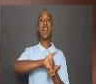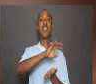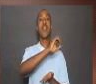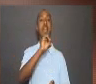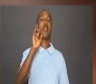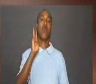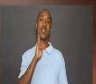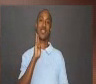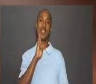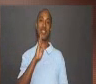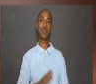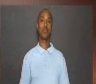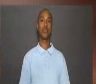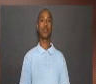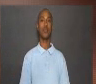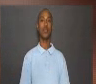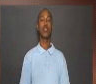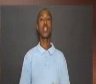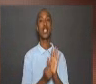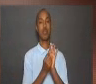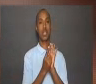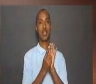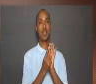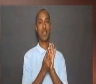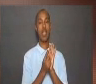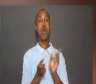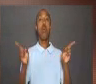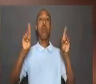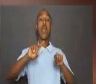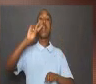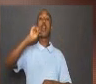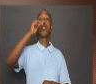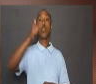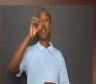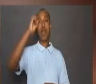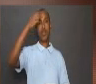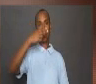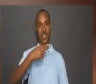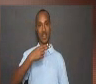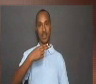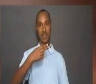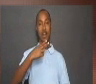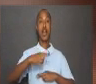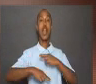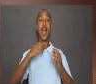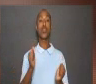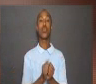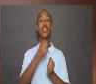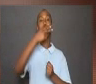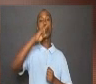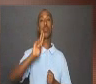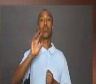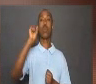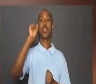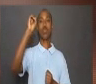and water. For example, when sodium hydroxide reacts with